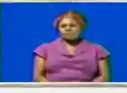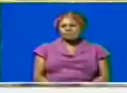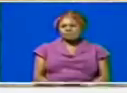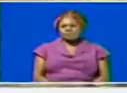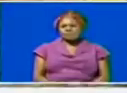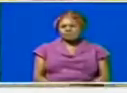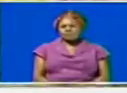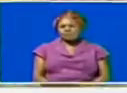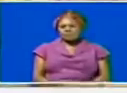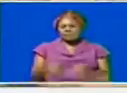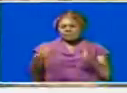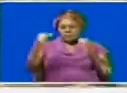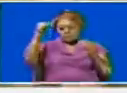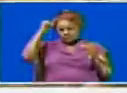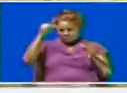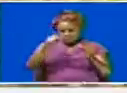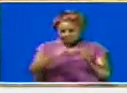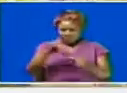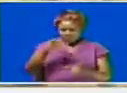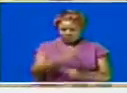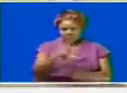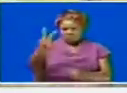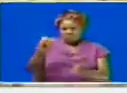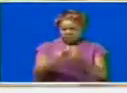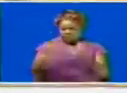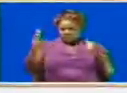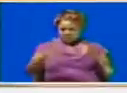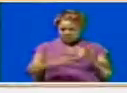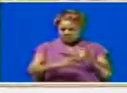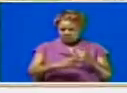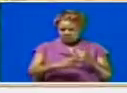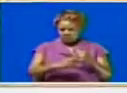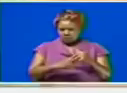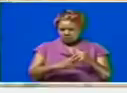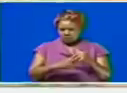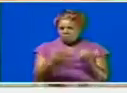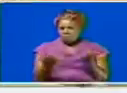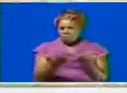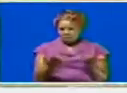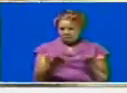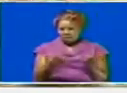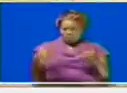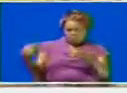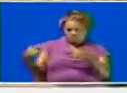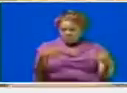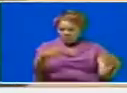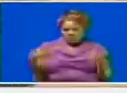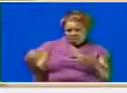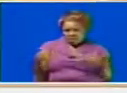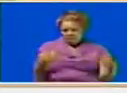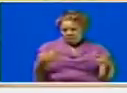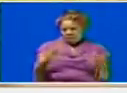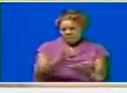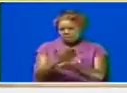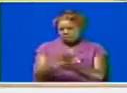One of the standout takeaway memories regarding the 2017 presidential polls will most likely be the chaos occasioned by confrontations